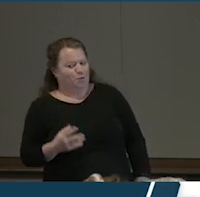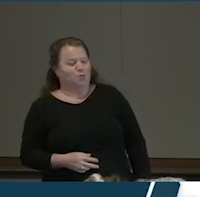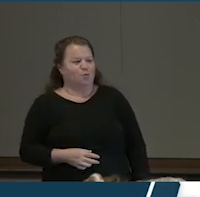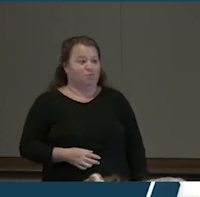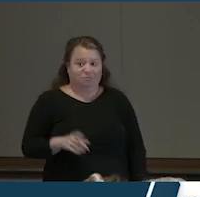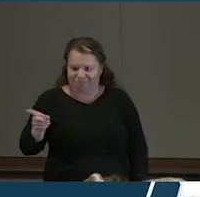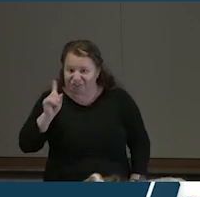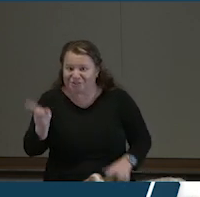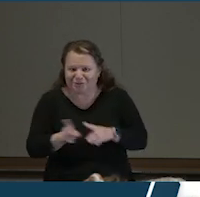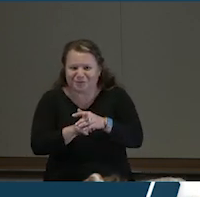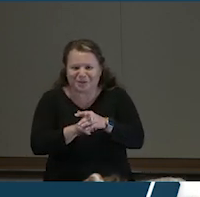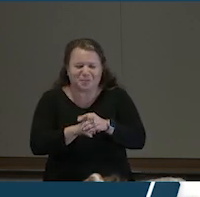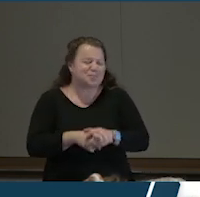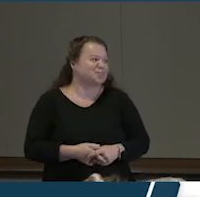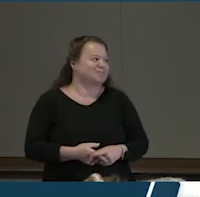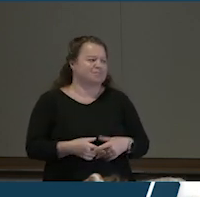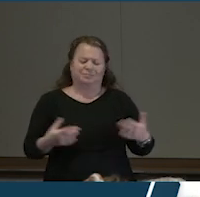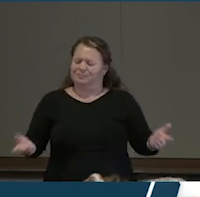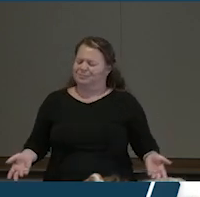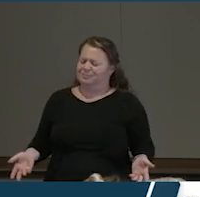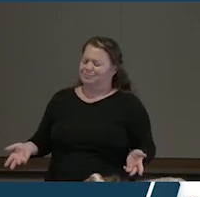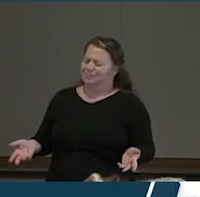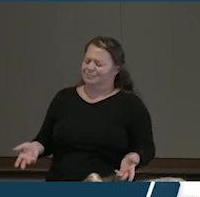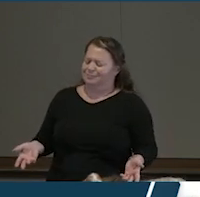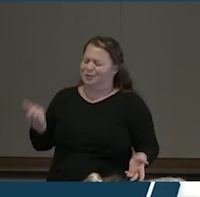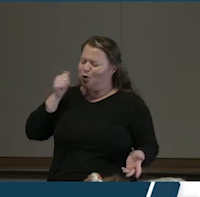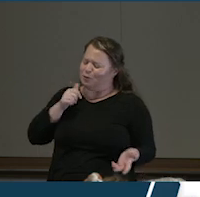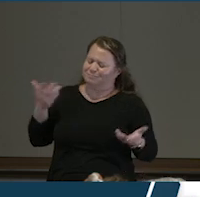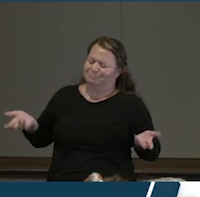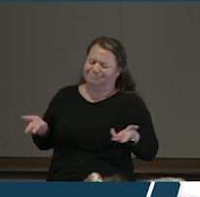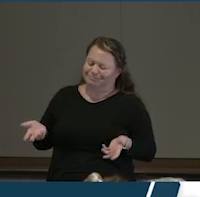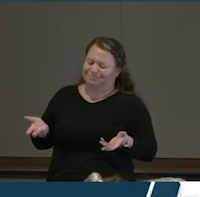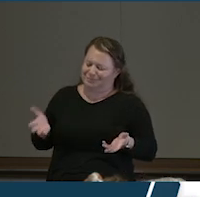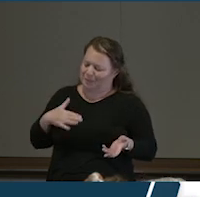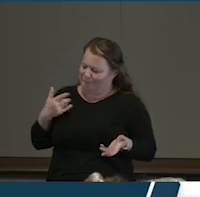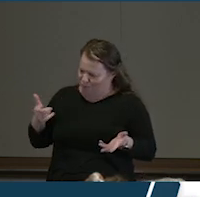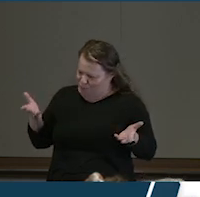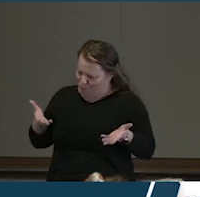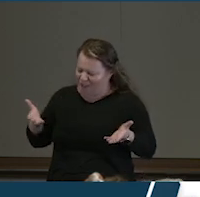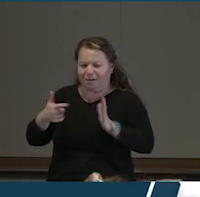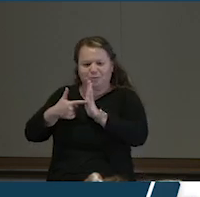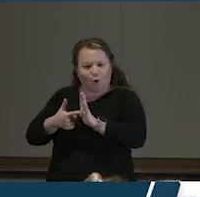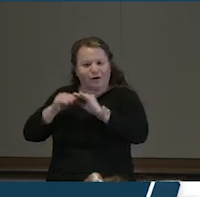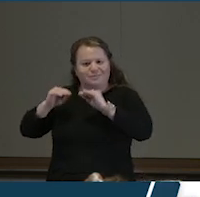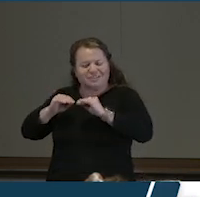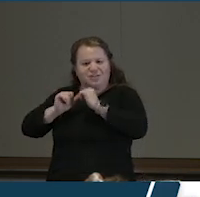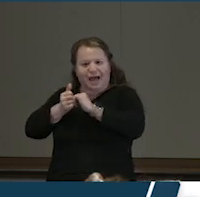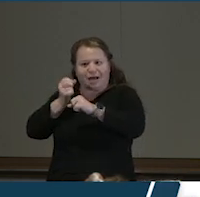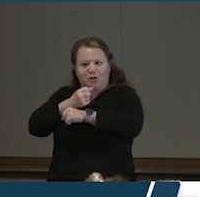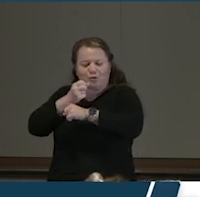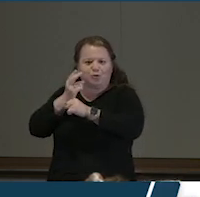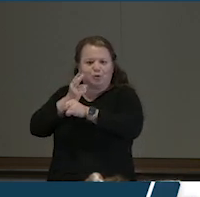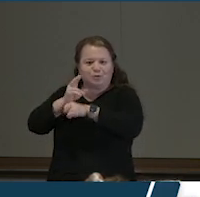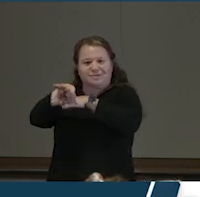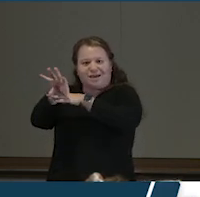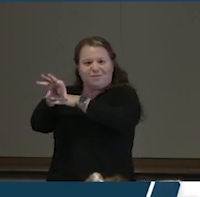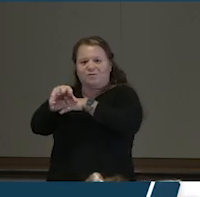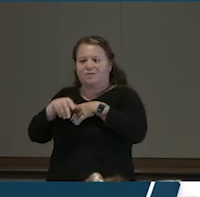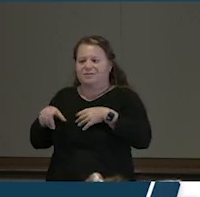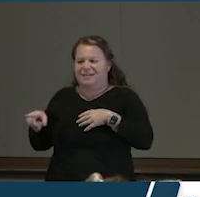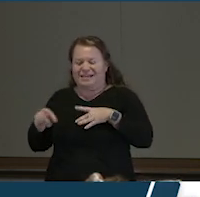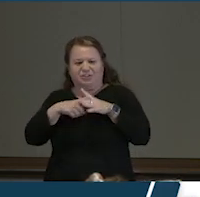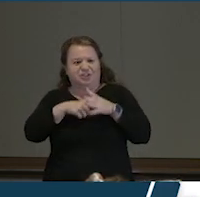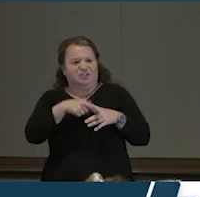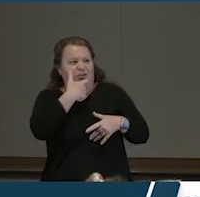up. She comes in. I'm like, girl, I'm so glad you're here. You're going to help me. So I'm telling her, I'm showing her the camera, what we're going to do. And she's like, she started to watch